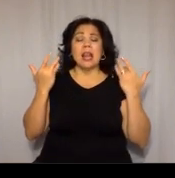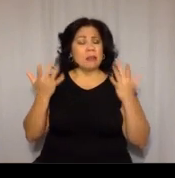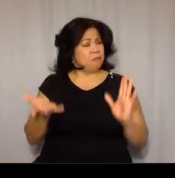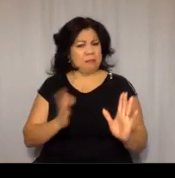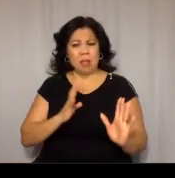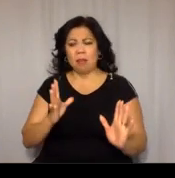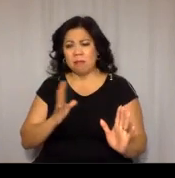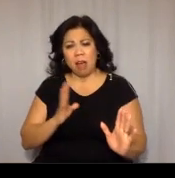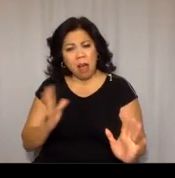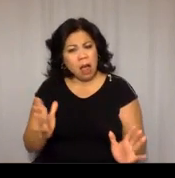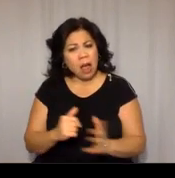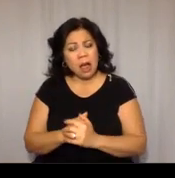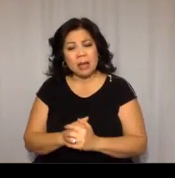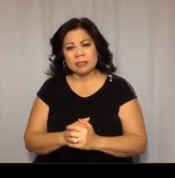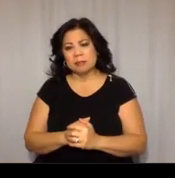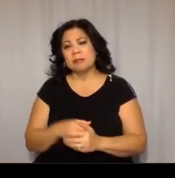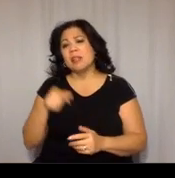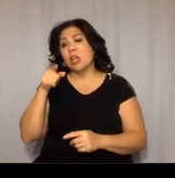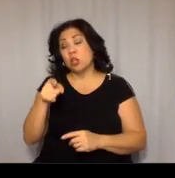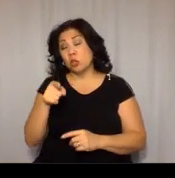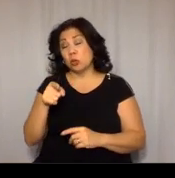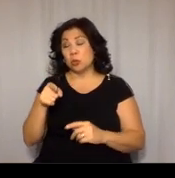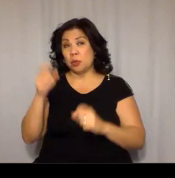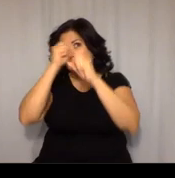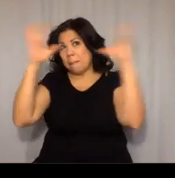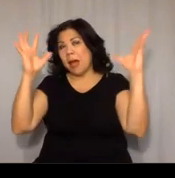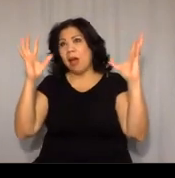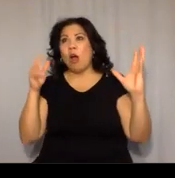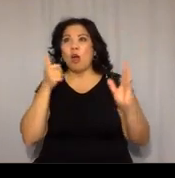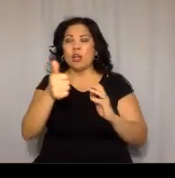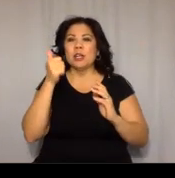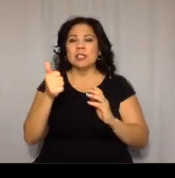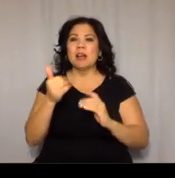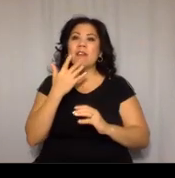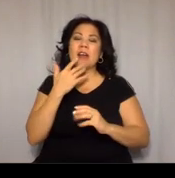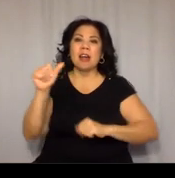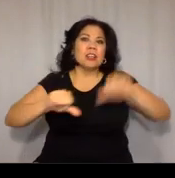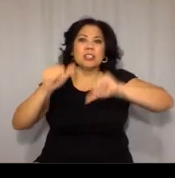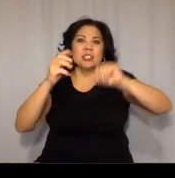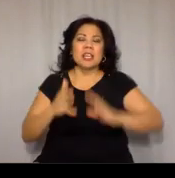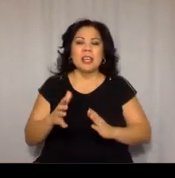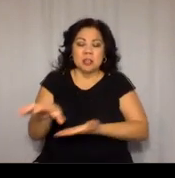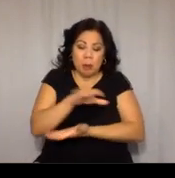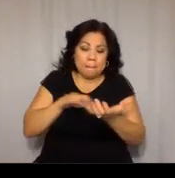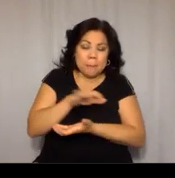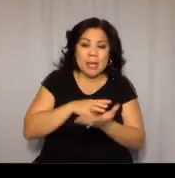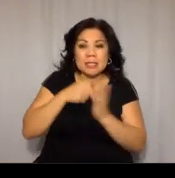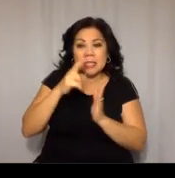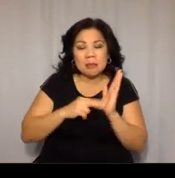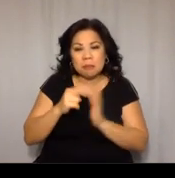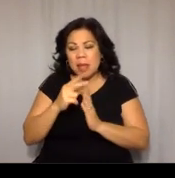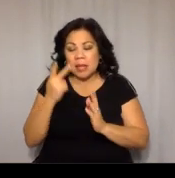okay. You know, think of yourself as a color scientist, and you're working on mixing your paint and seeing what you